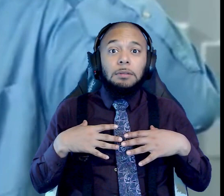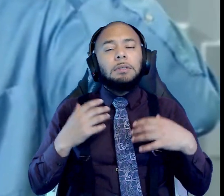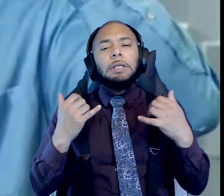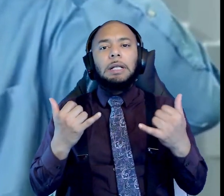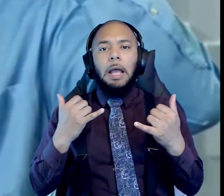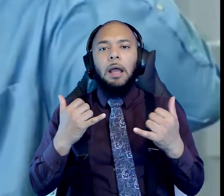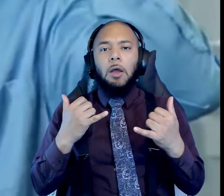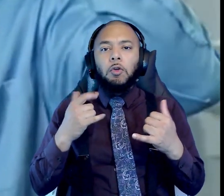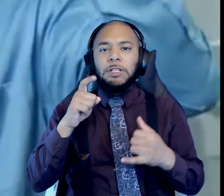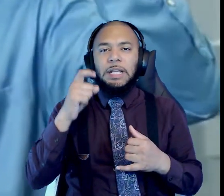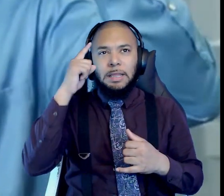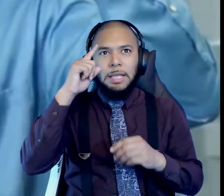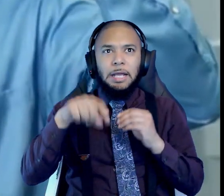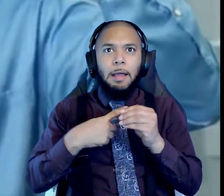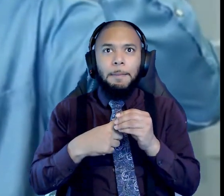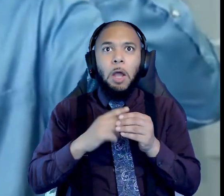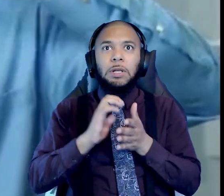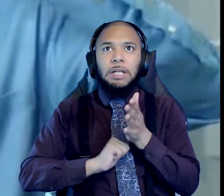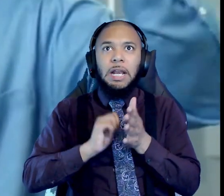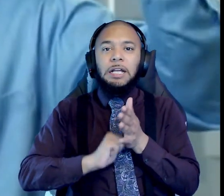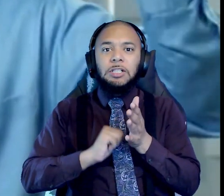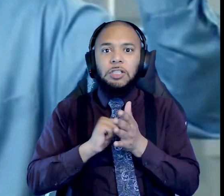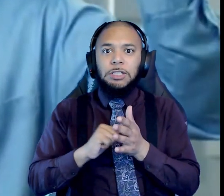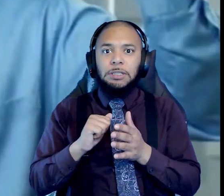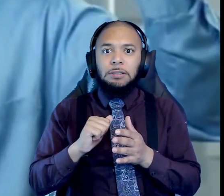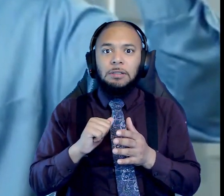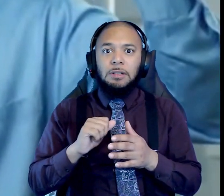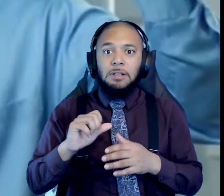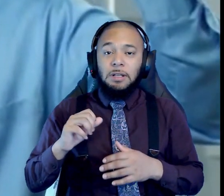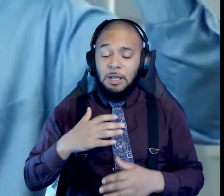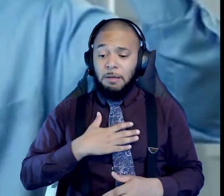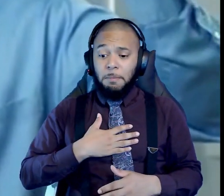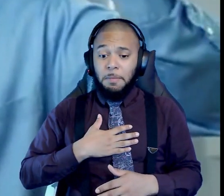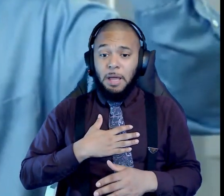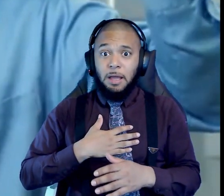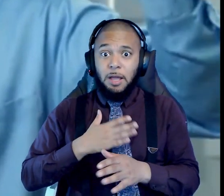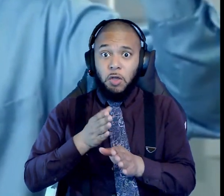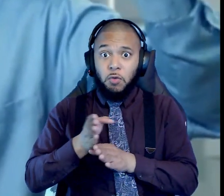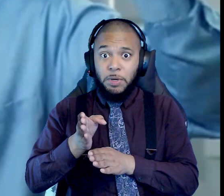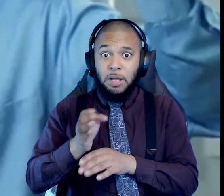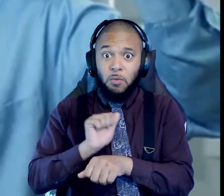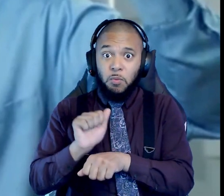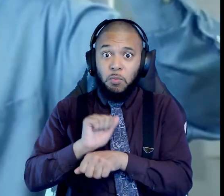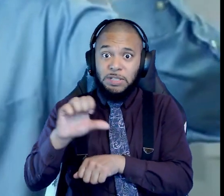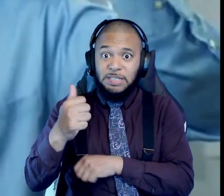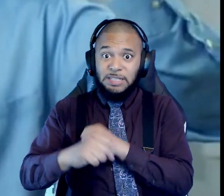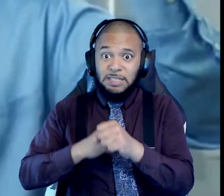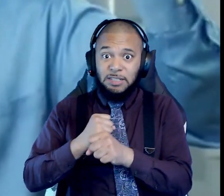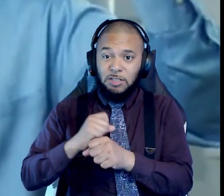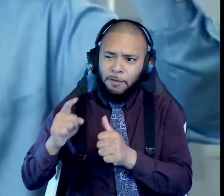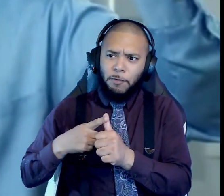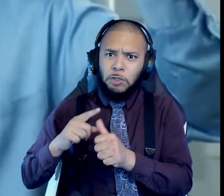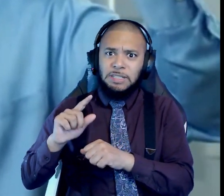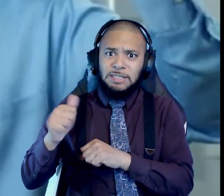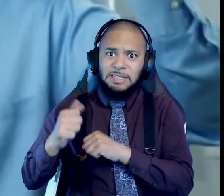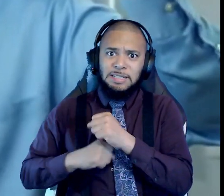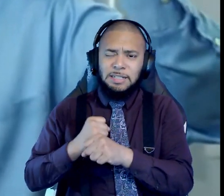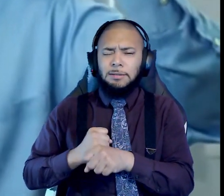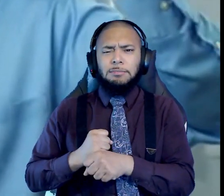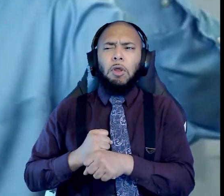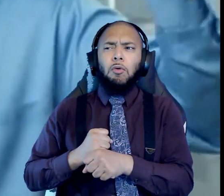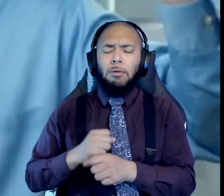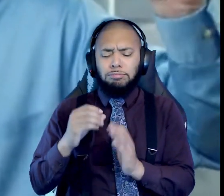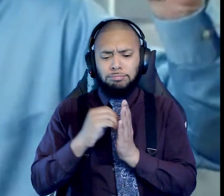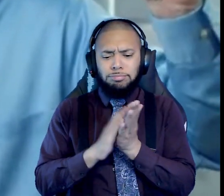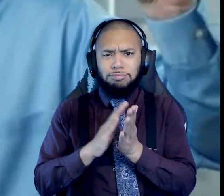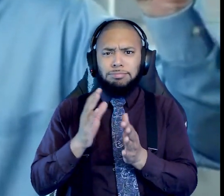you start thinking the deduction part the first 10 years of my career when I was out there working it was very simple it